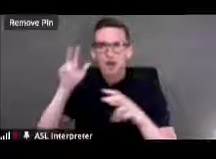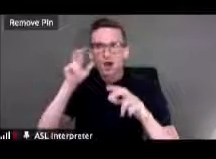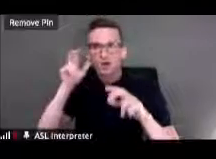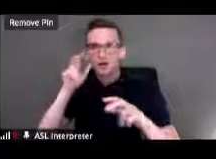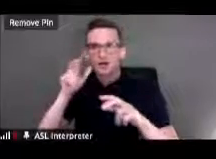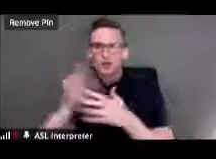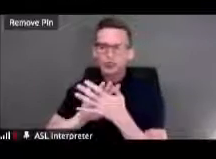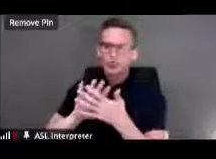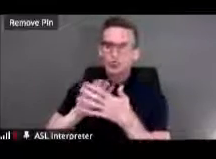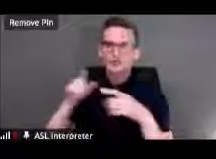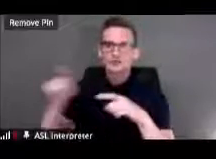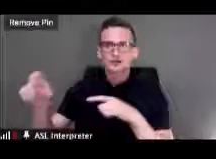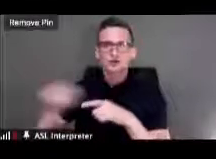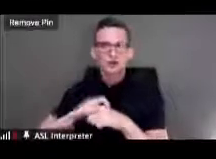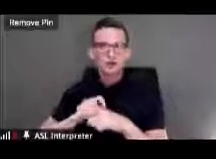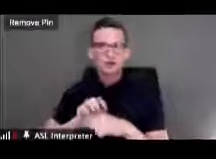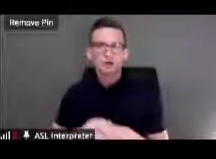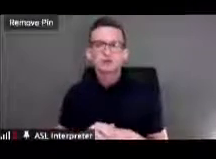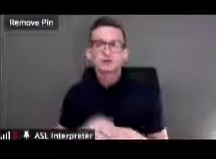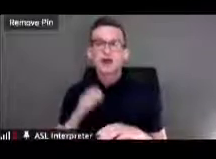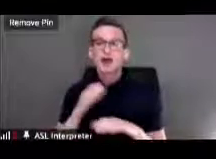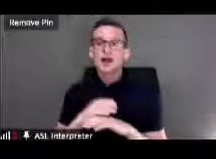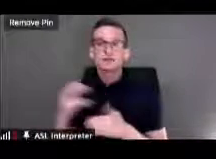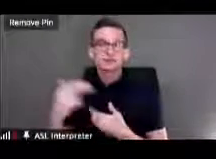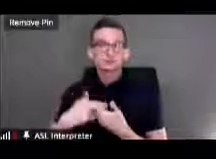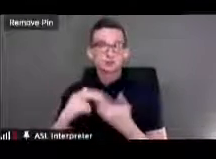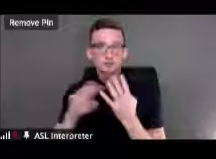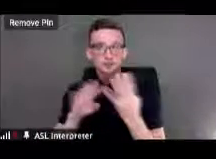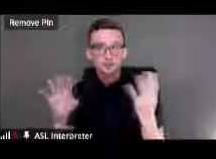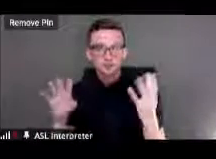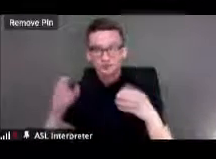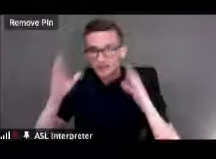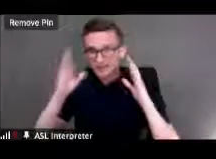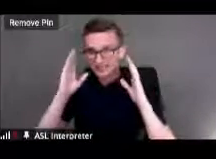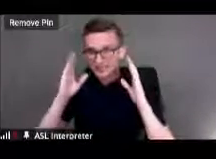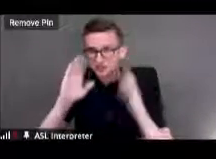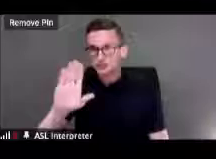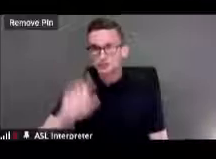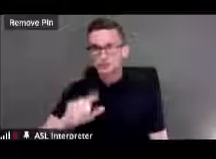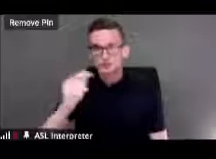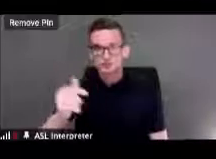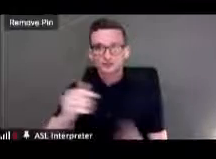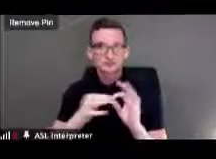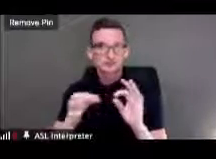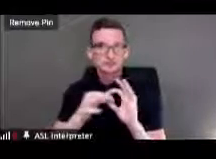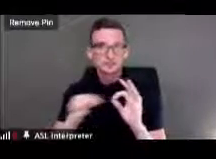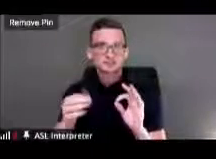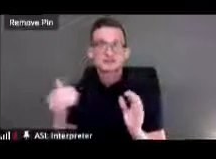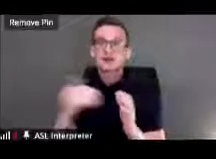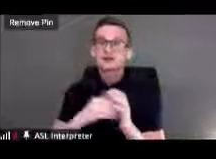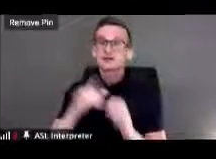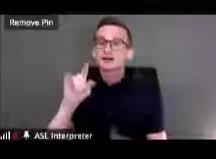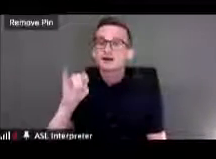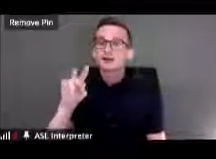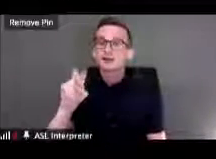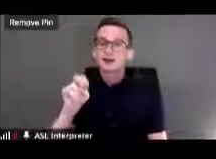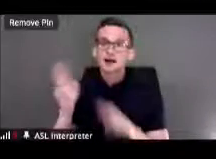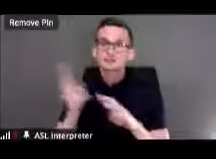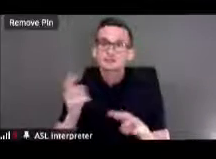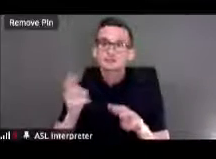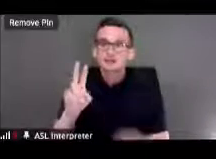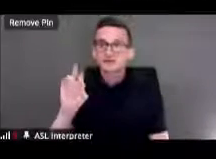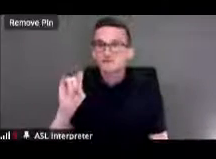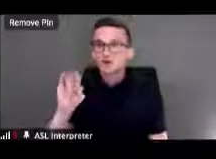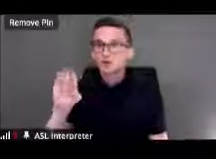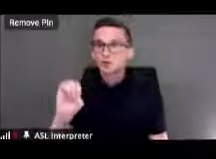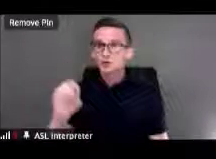call. Once you are waiting in the queue, be alert for when it is your turn to speak, and again, please turn down the live stream volume.